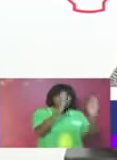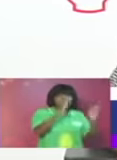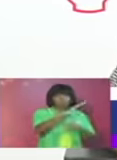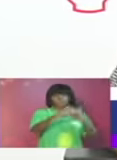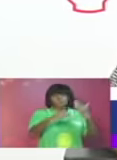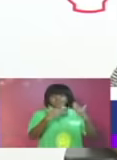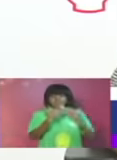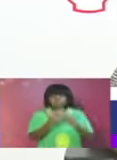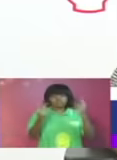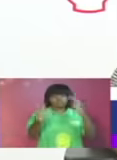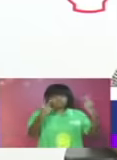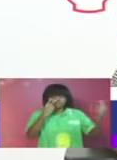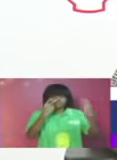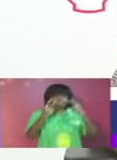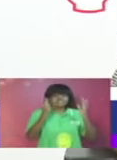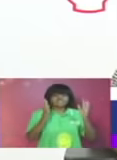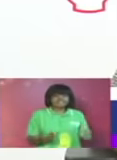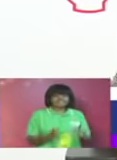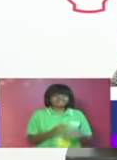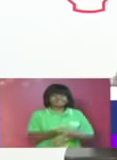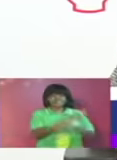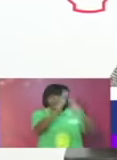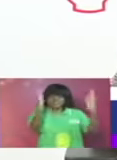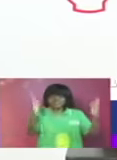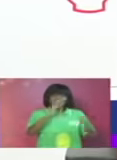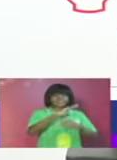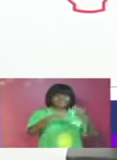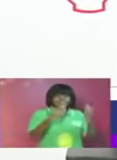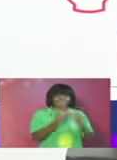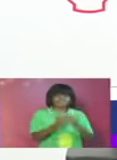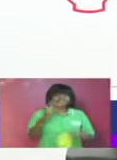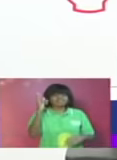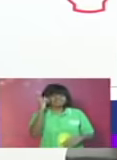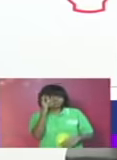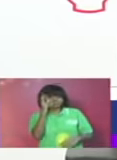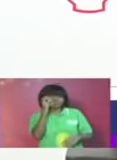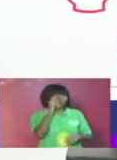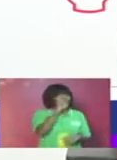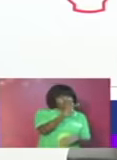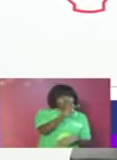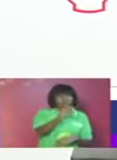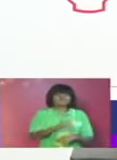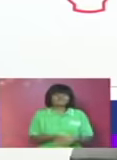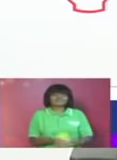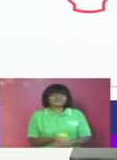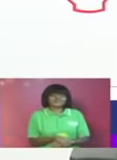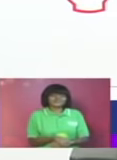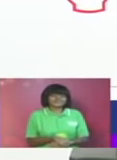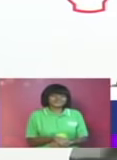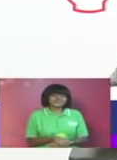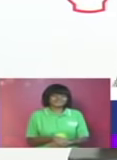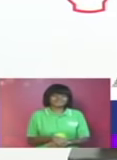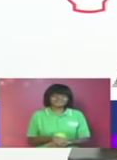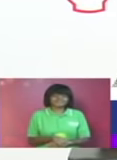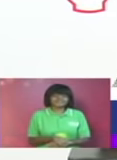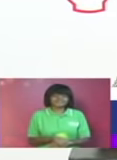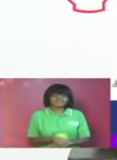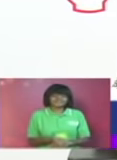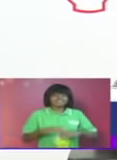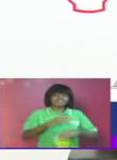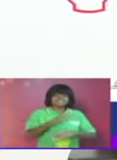public, and to all those tuned in on the various media houses and channels of media. This morning, I would like